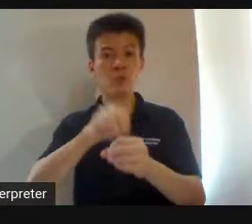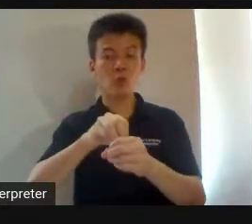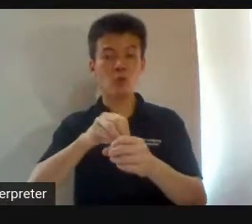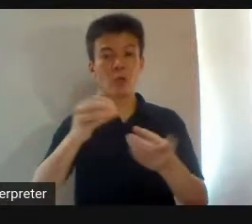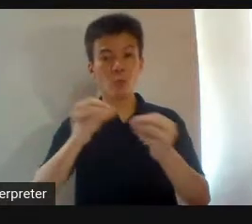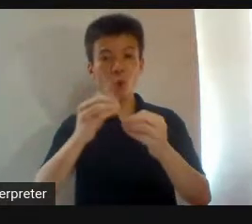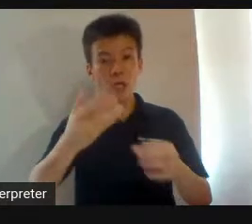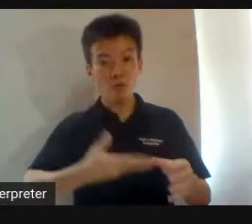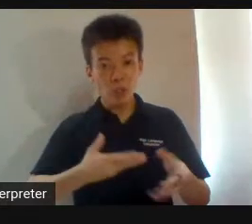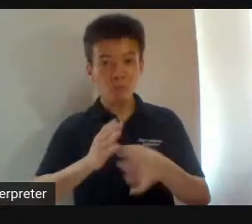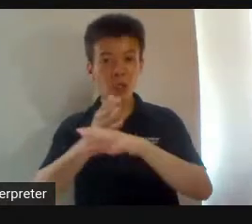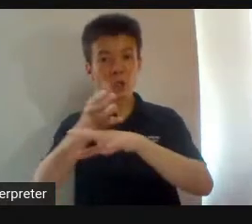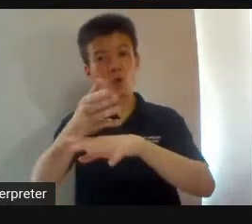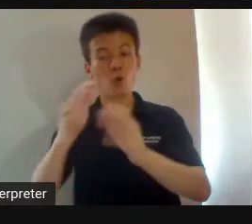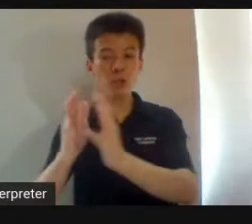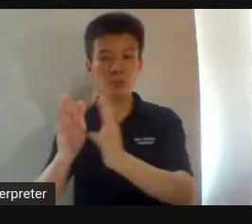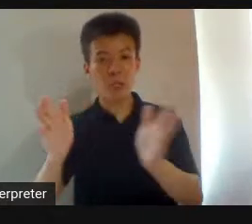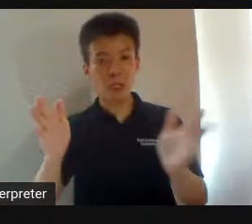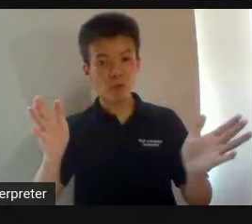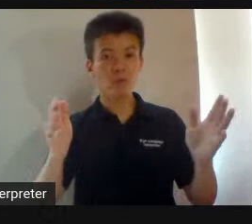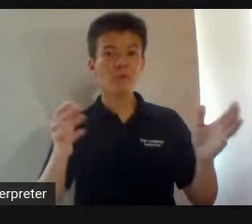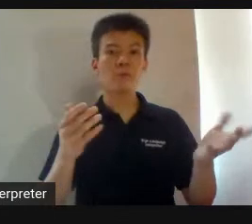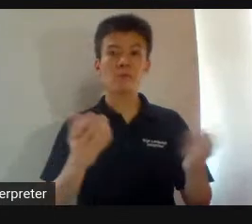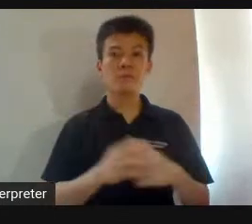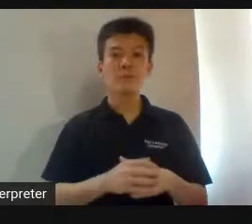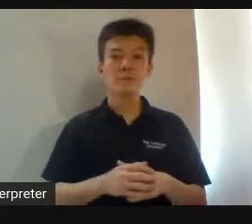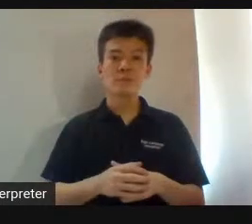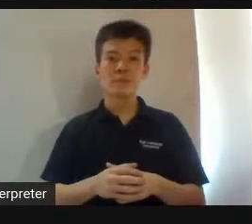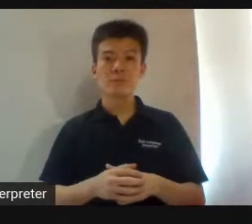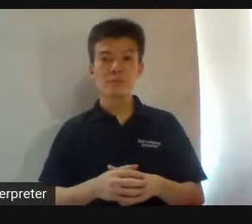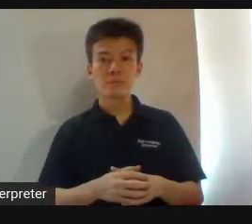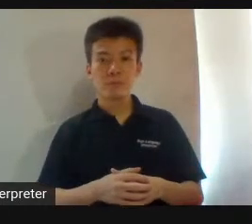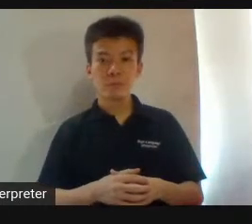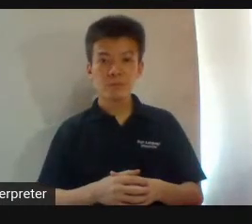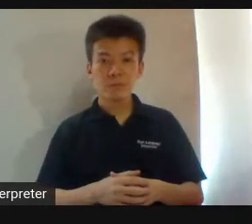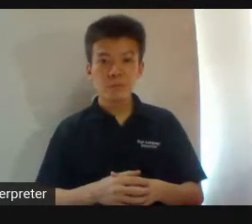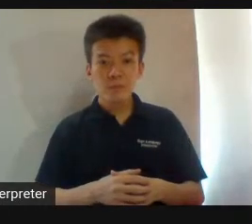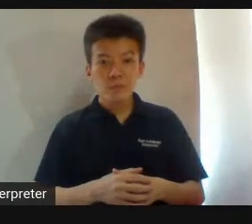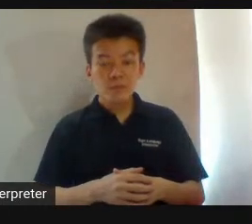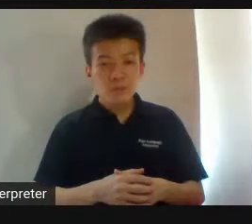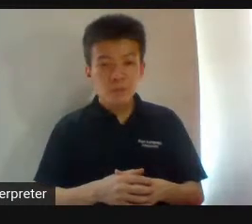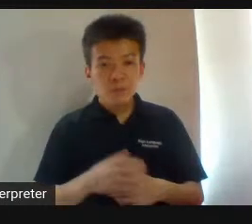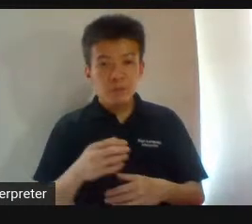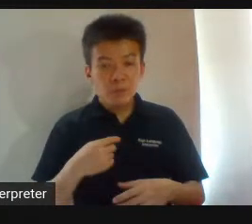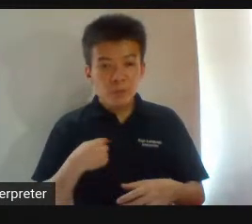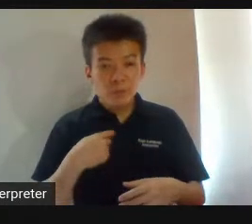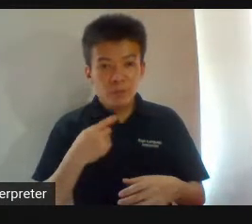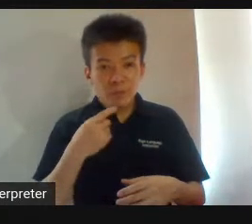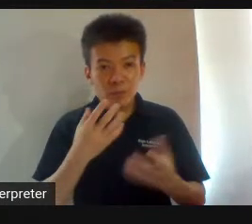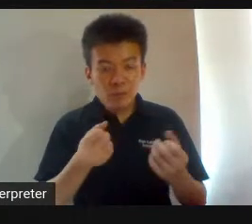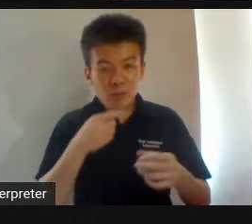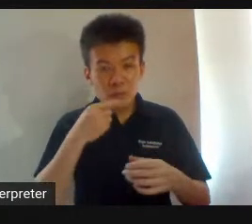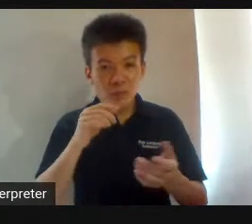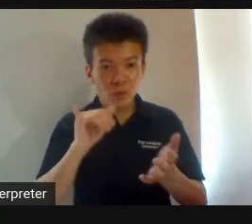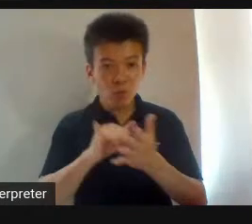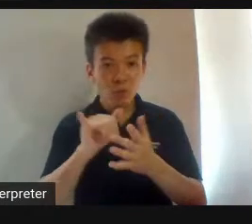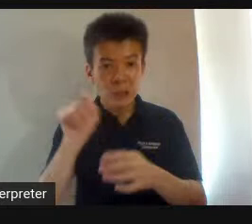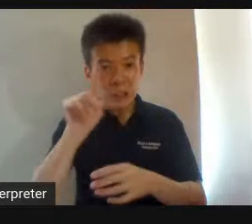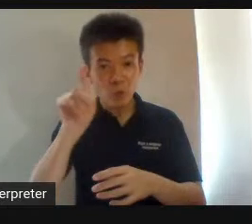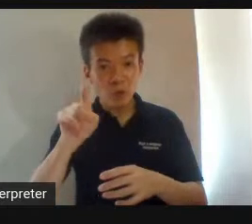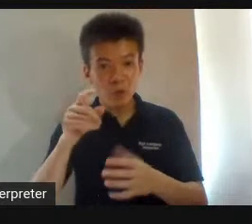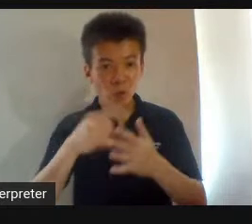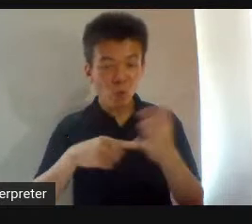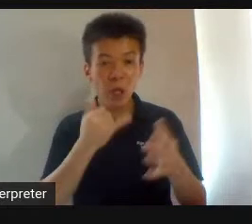people across the spectrum of needs. Do you know what, Stephen, as well? I was just going to say, to the question about